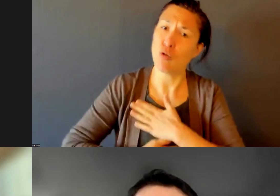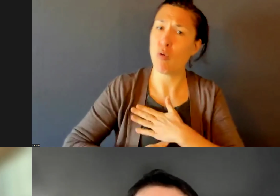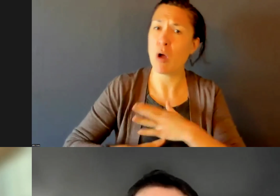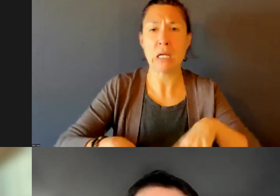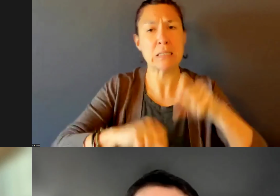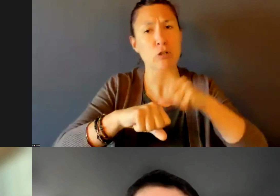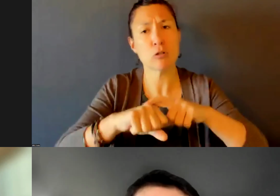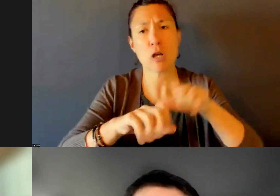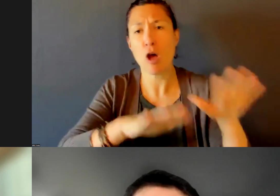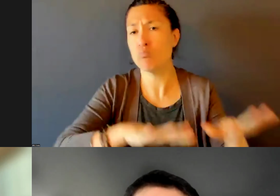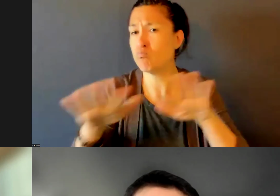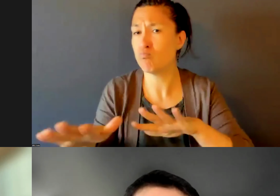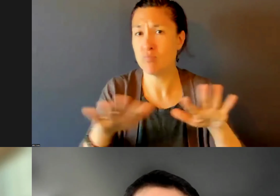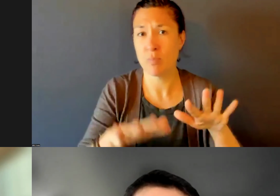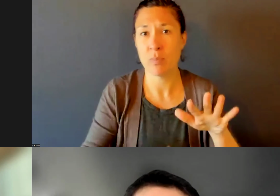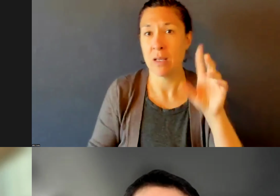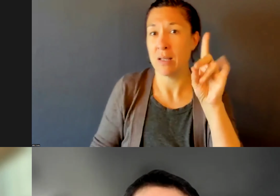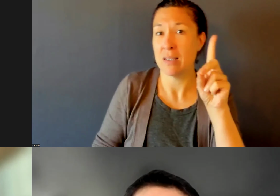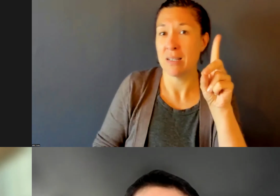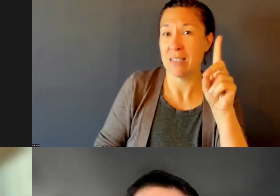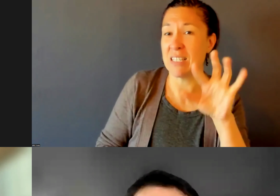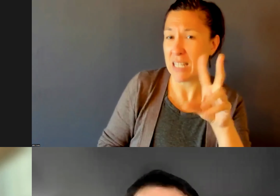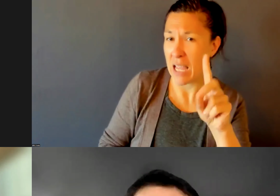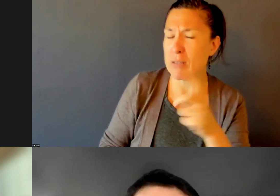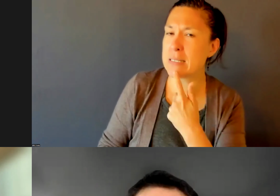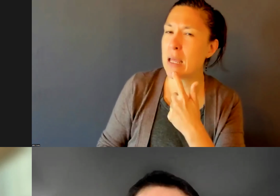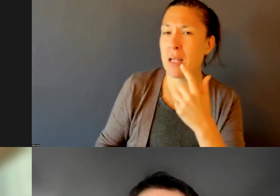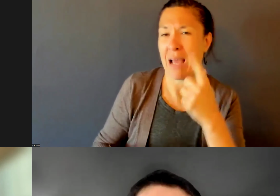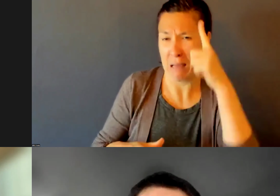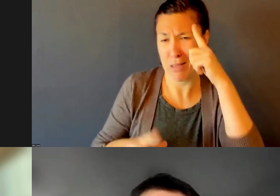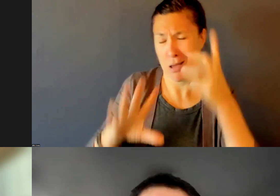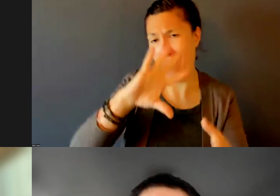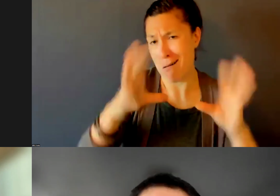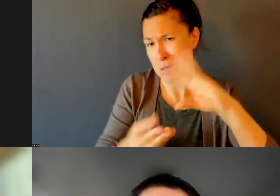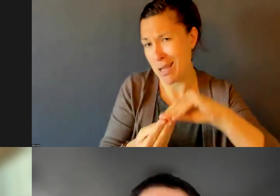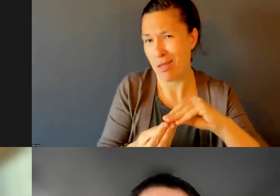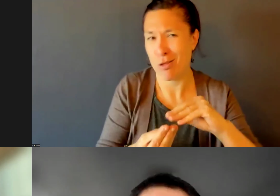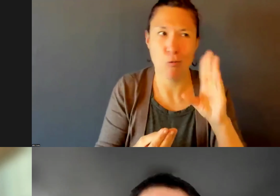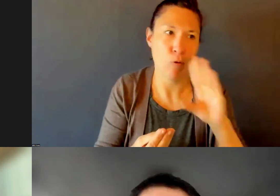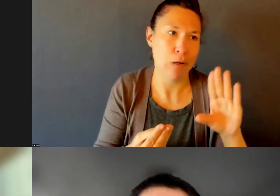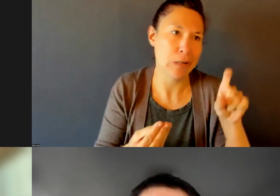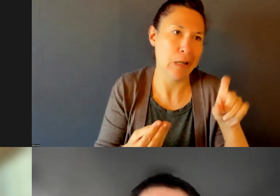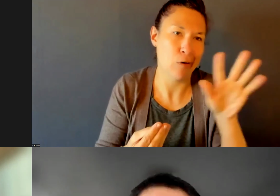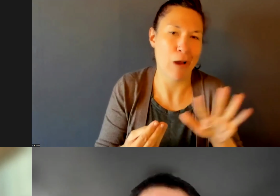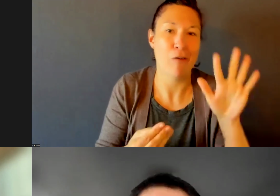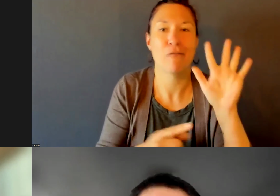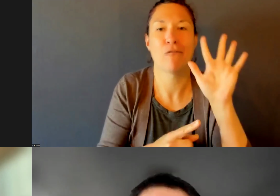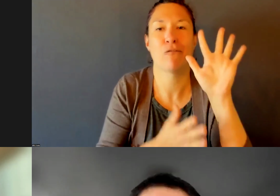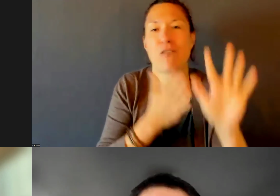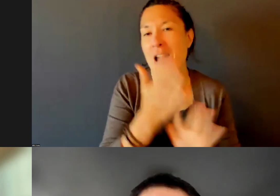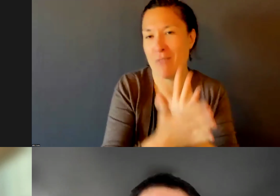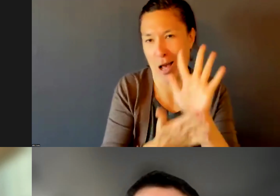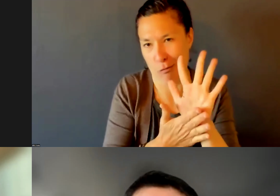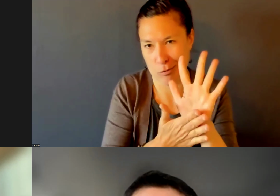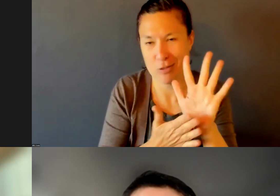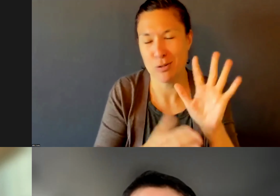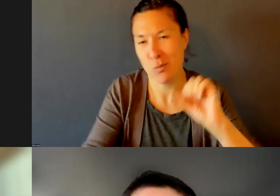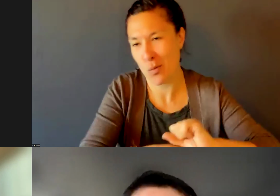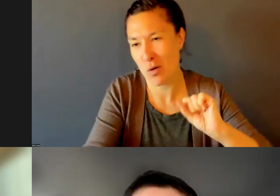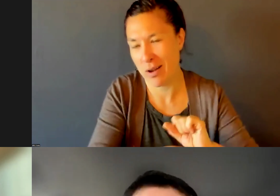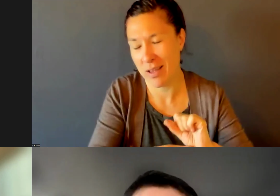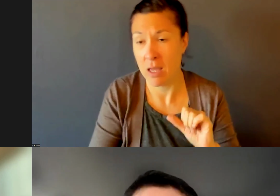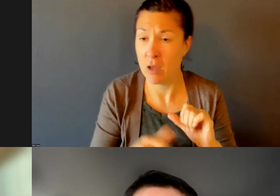of these abstracts. Maybe more like 5 hours of work. So set aside enough time to do it. Yeah. Especially if it's your first time, you